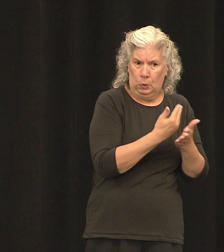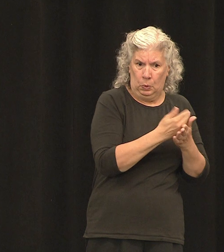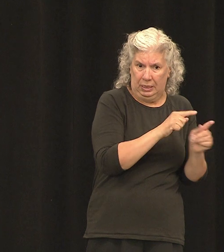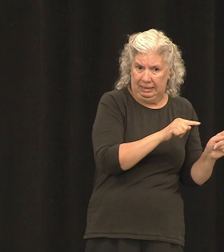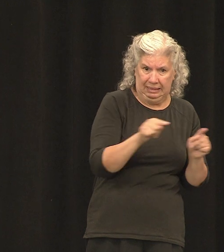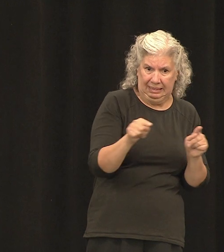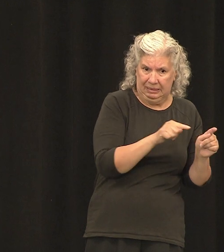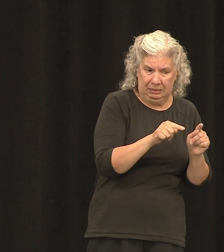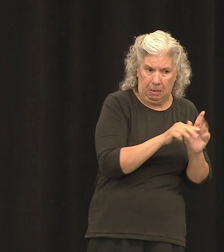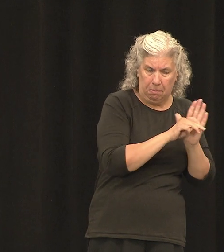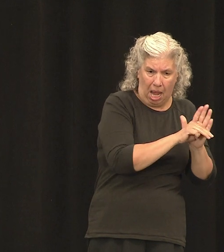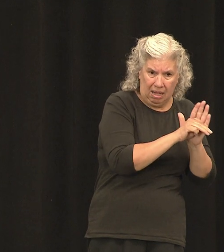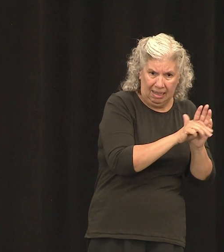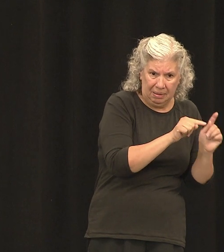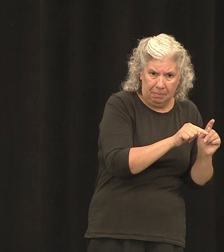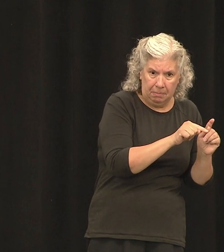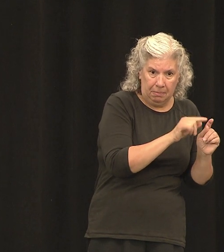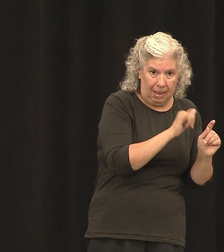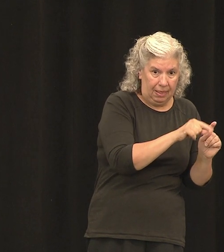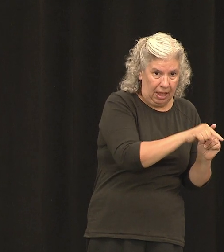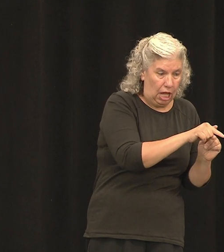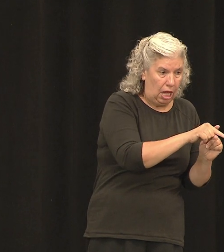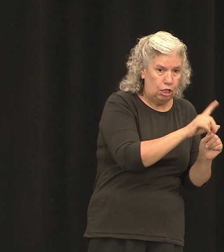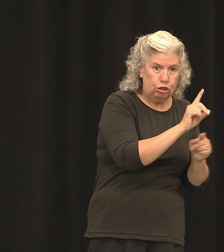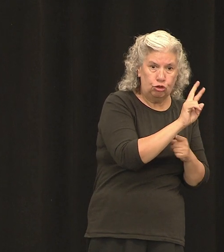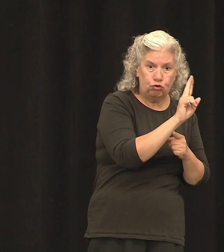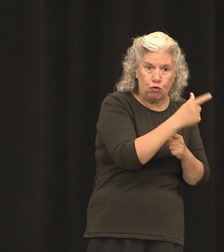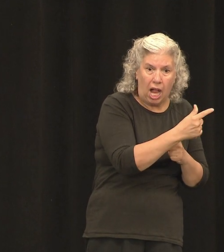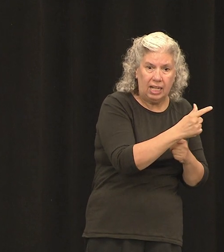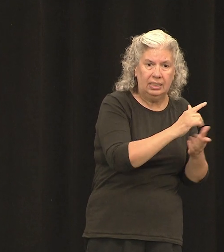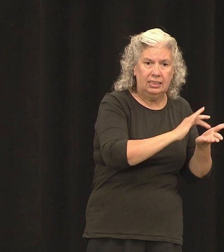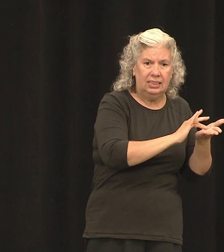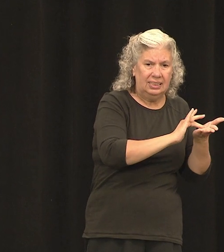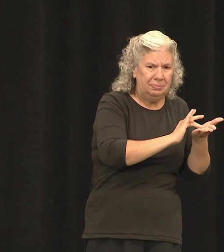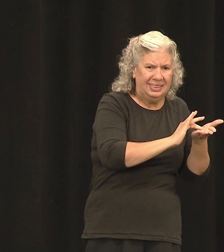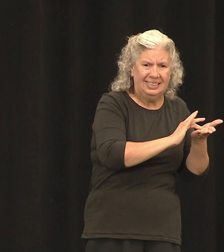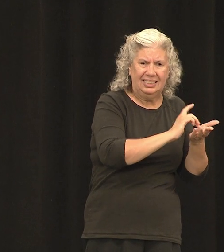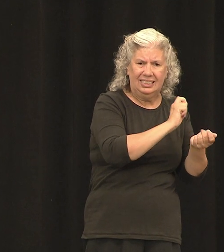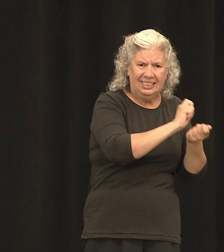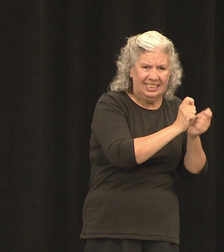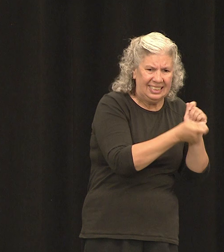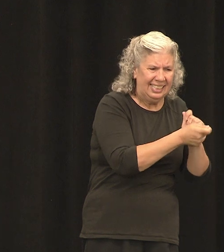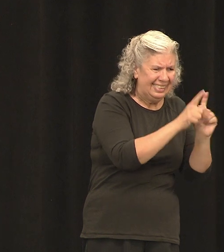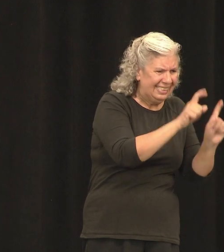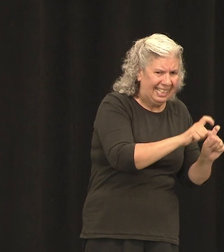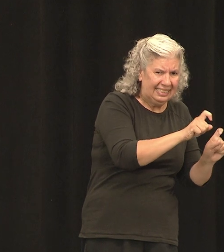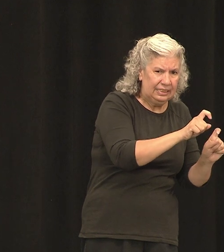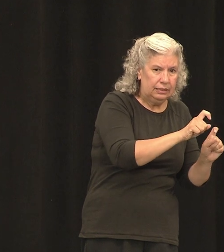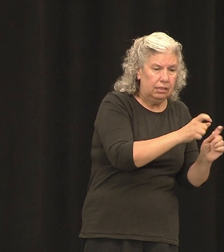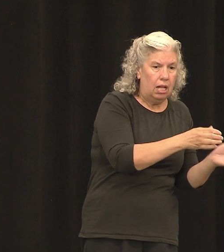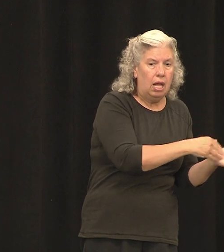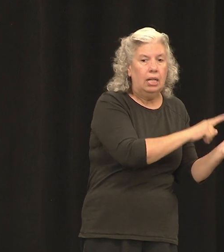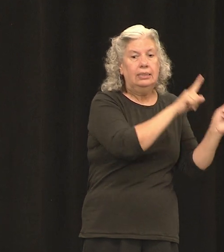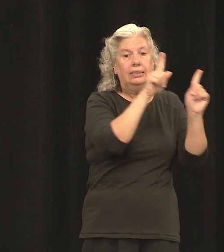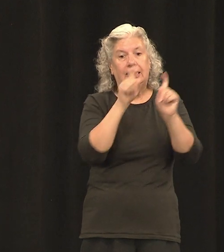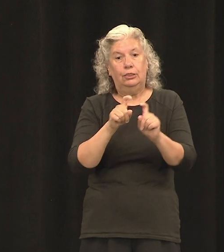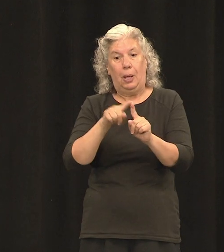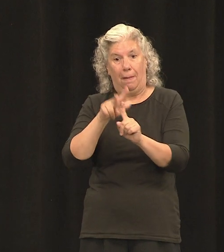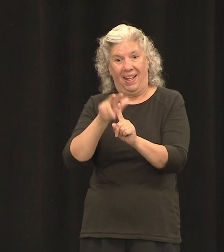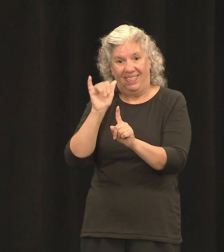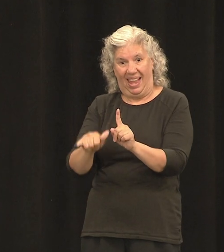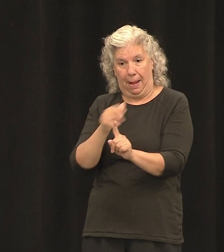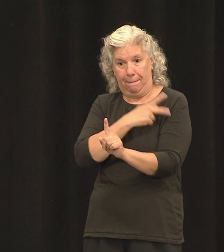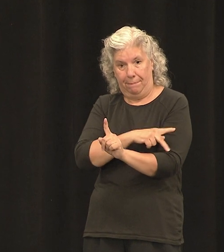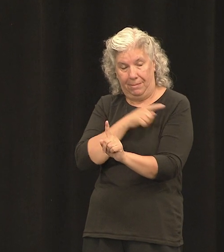we tweak the drugs again and test them again in patients. The goal for those of